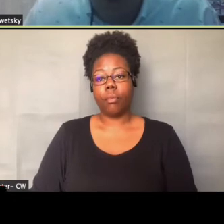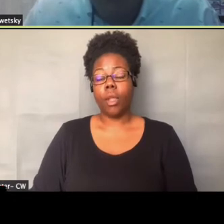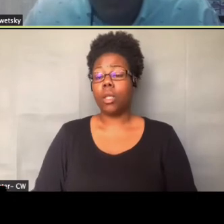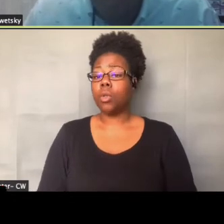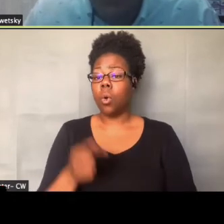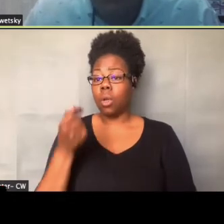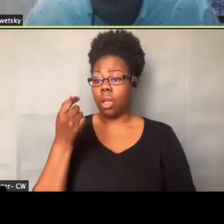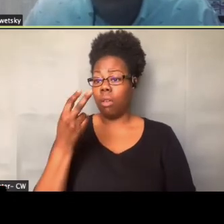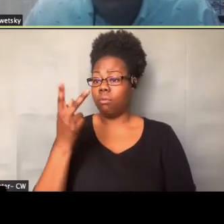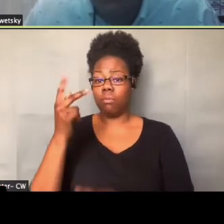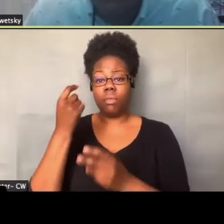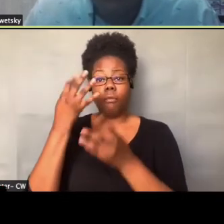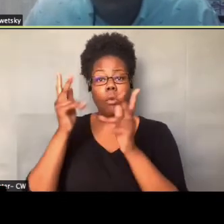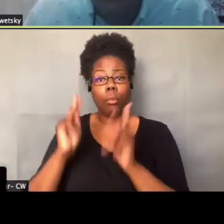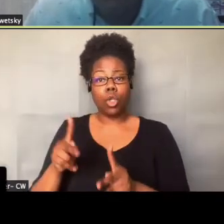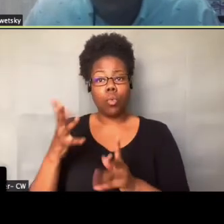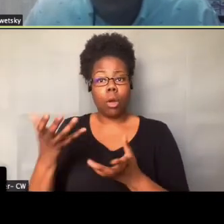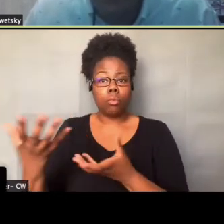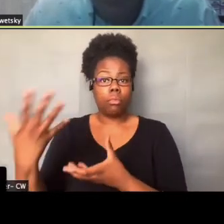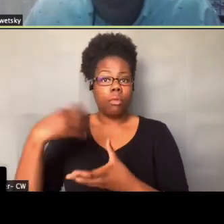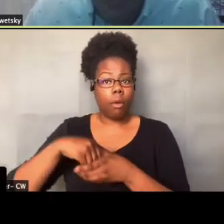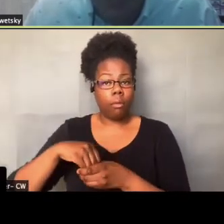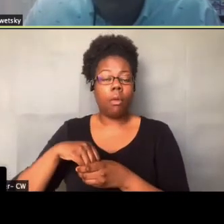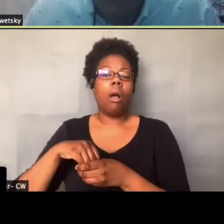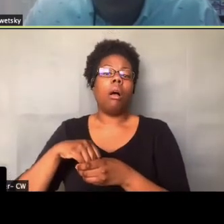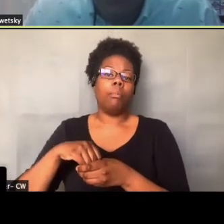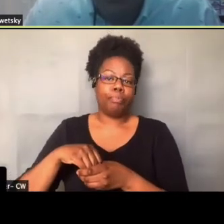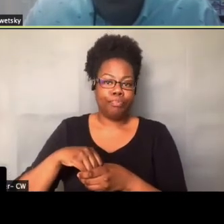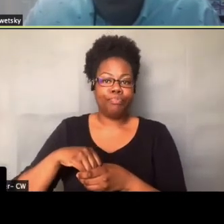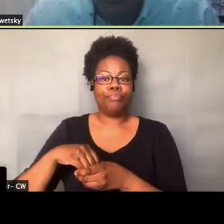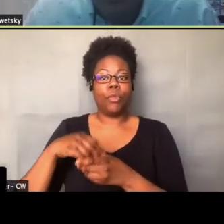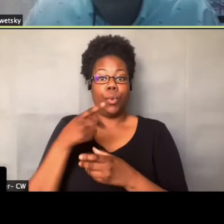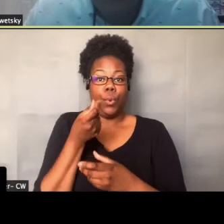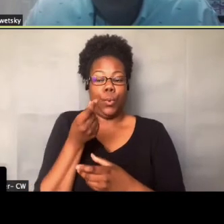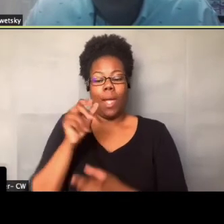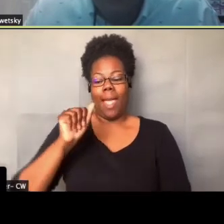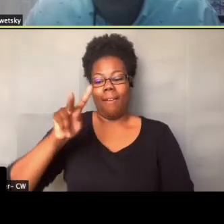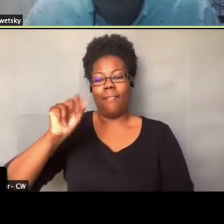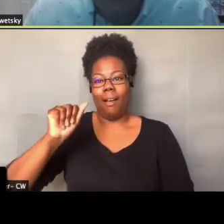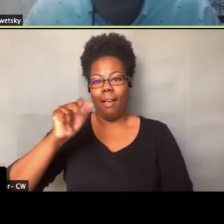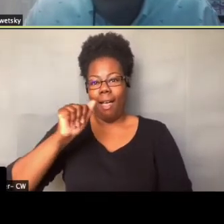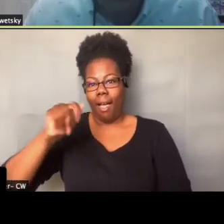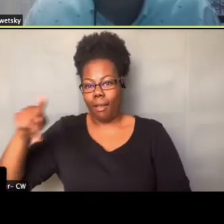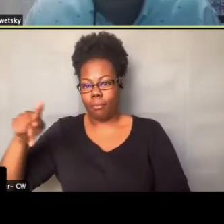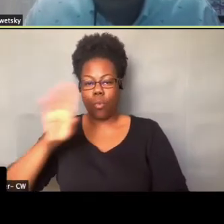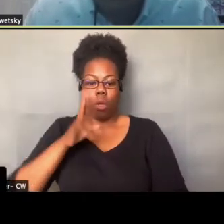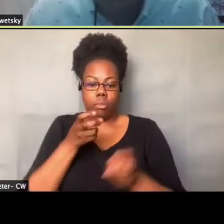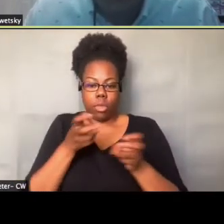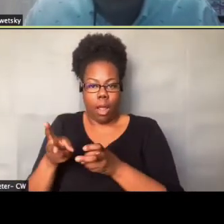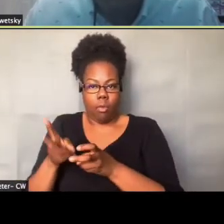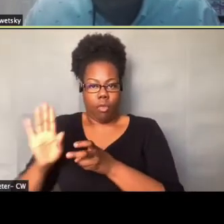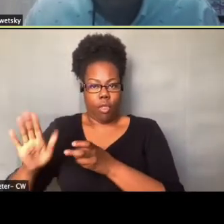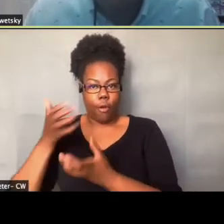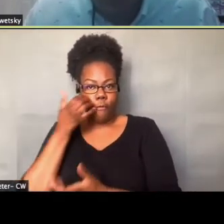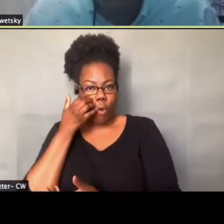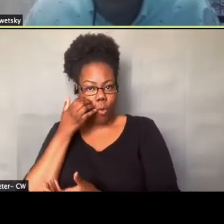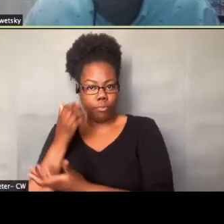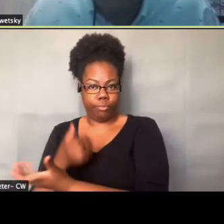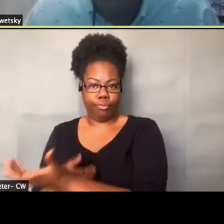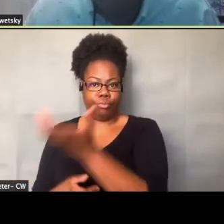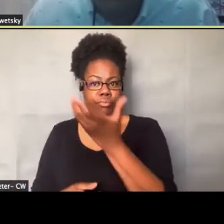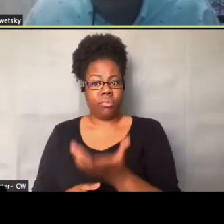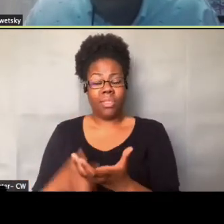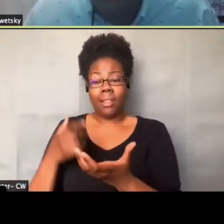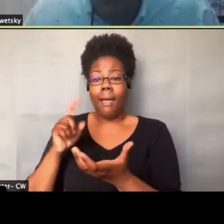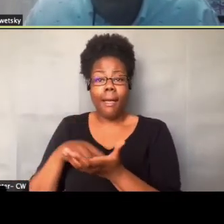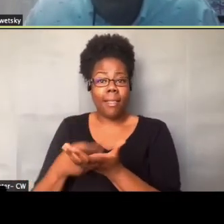would all have Ava on their cell phone, and there would be a color code. And each person, when they would just talk normally,